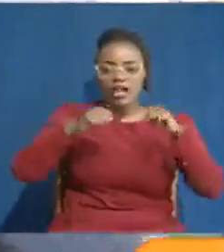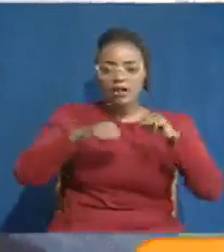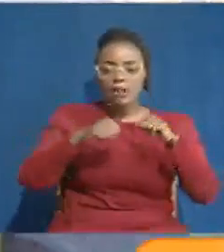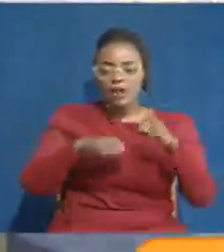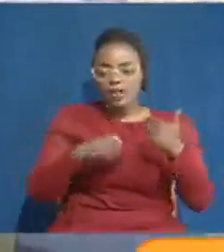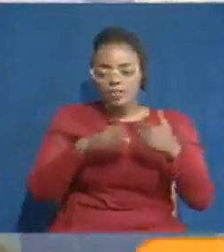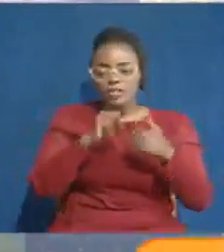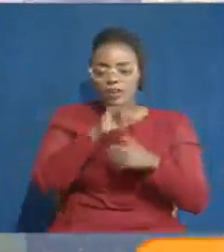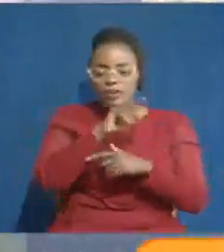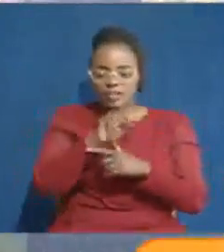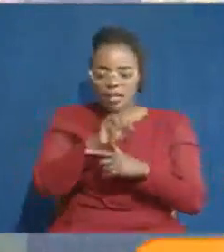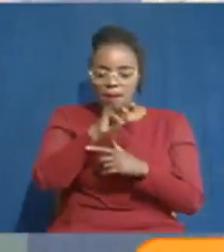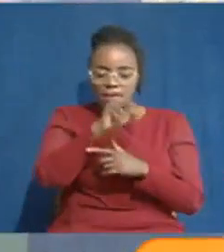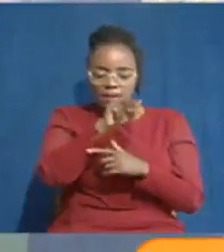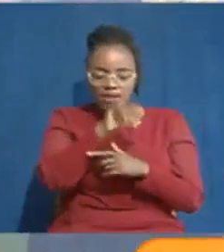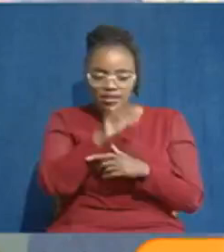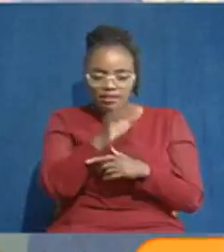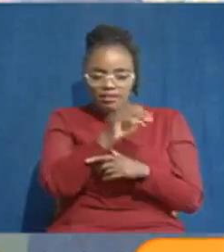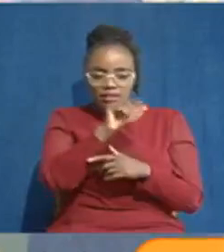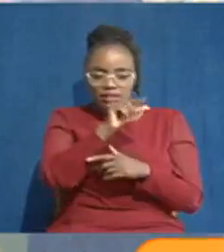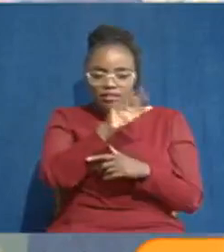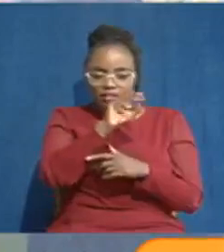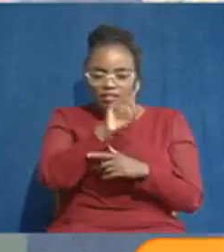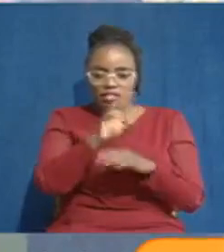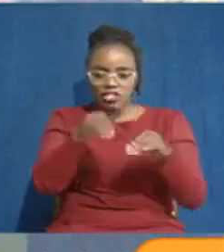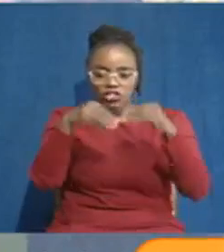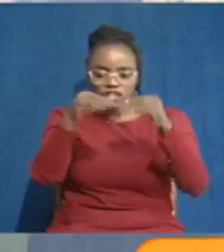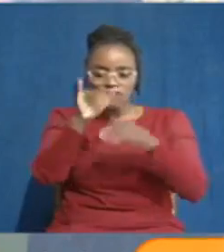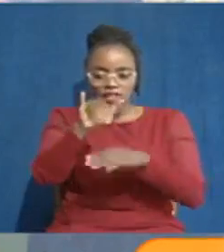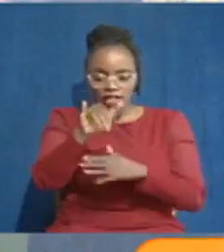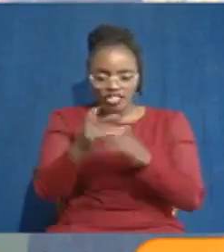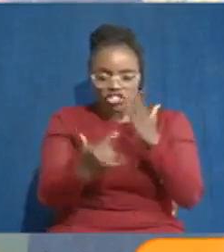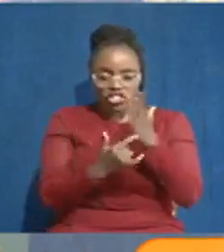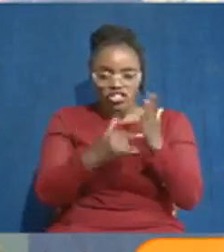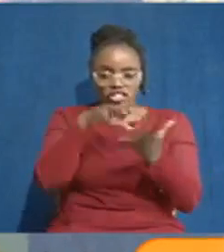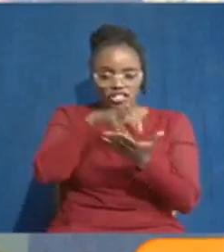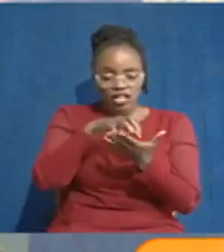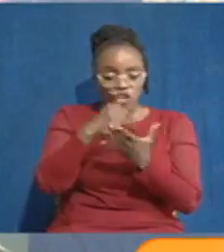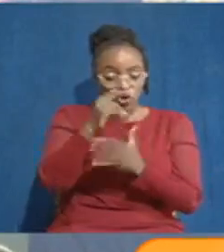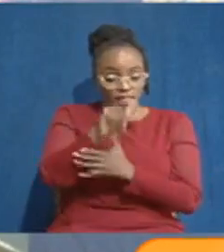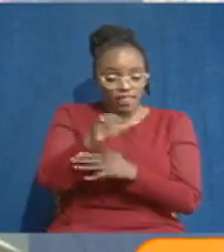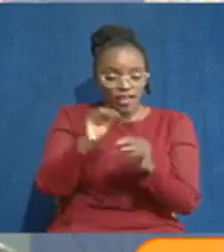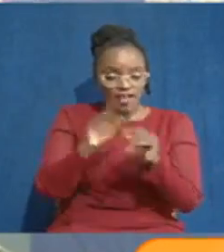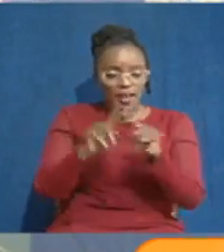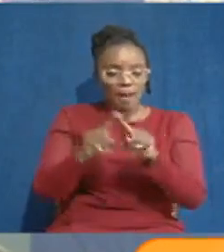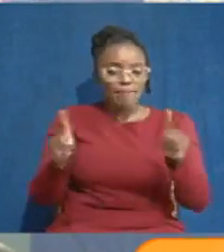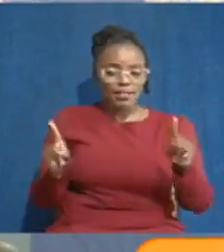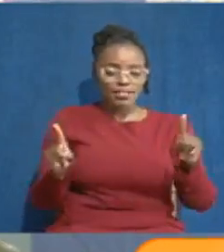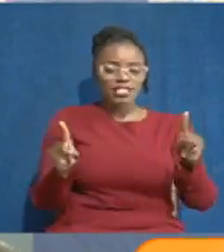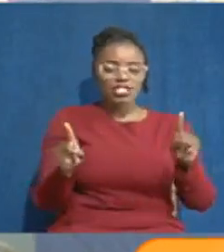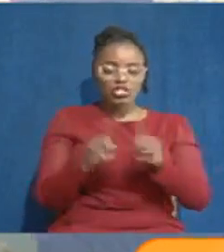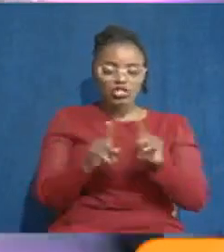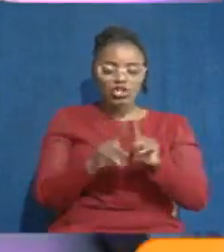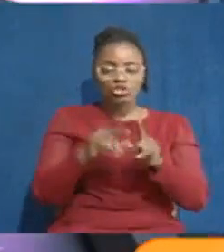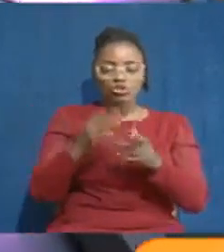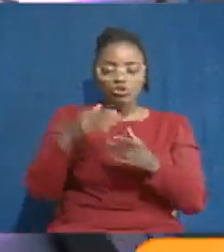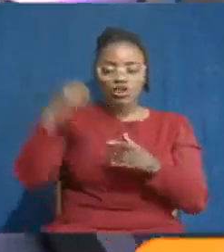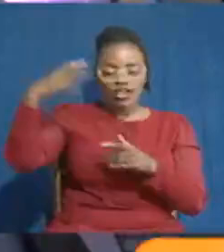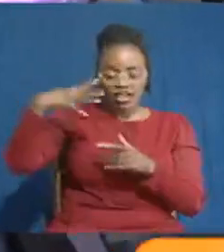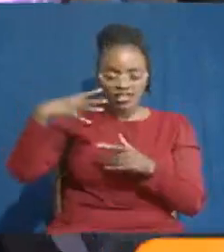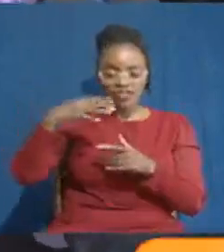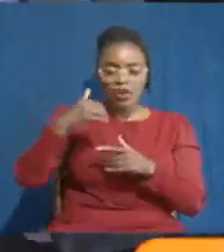size mini-grids, whereby we can be able to provide charging stations, and not only that, but also energy. We have